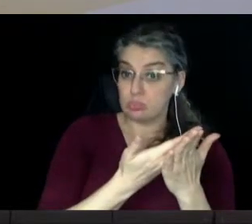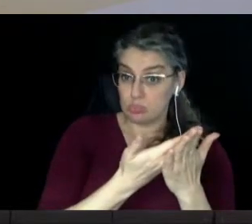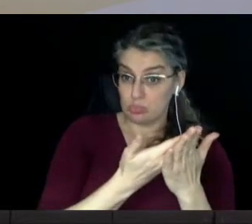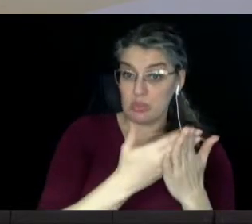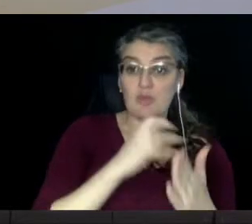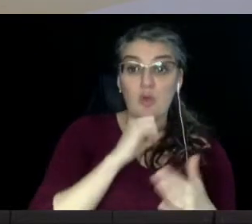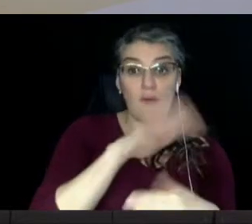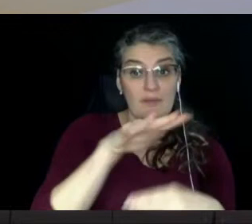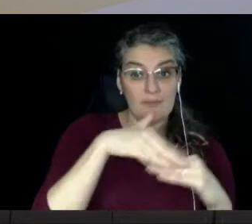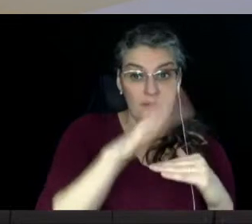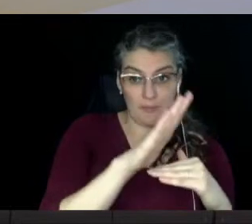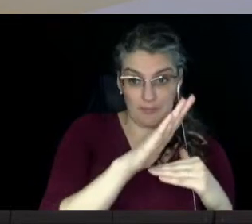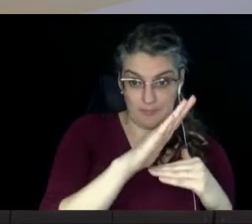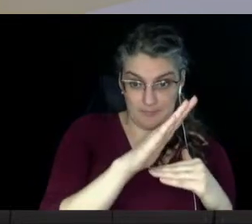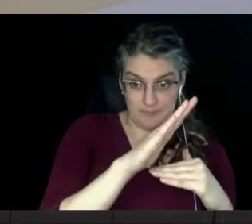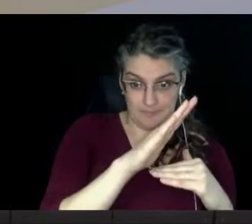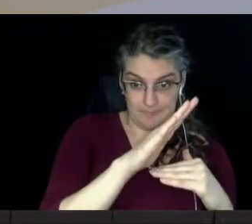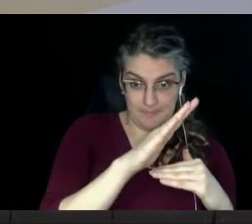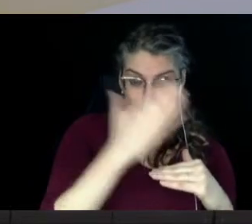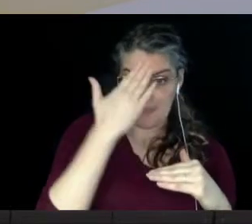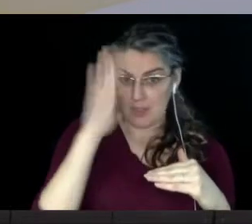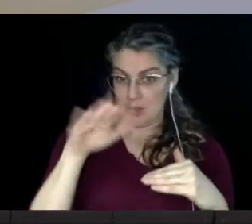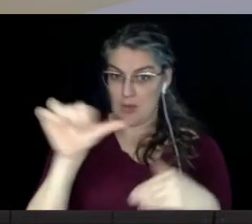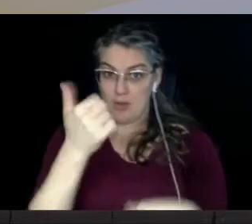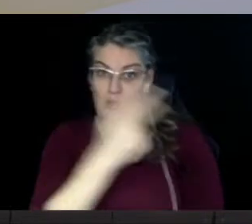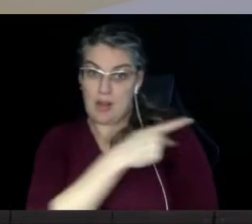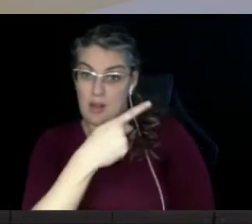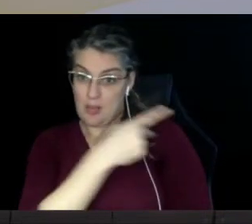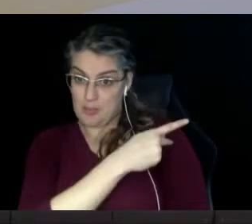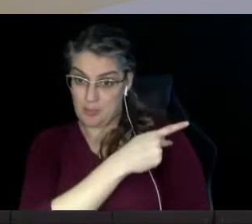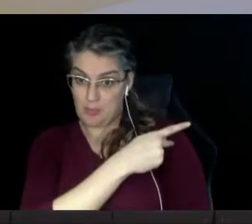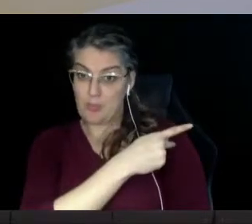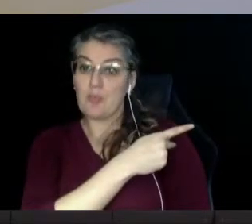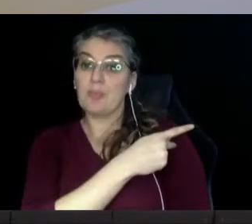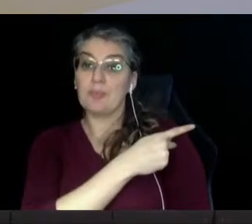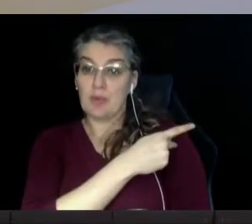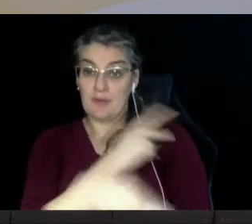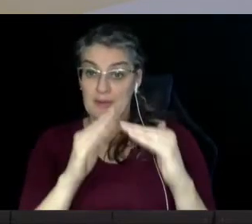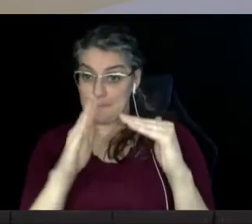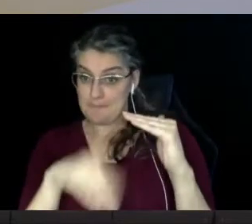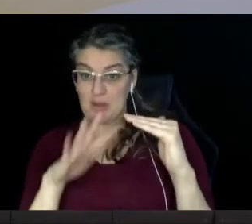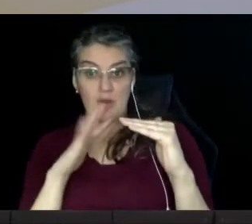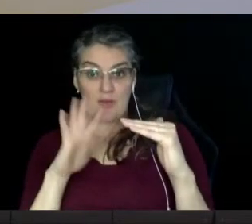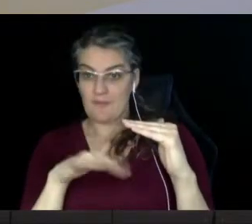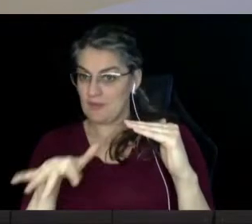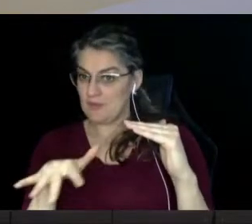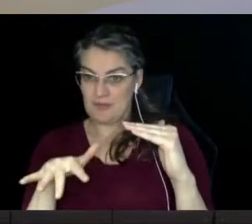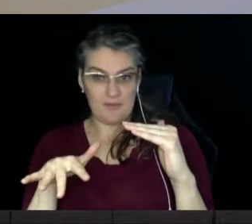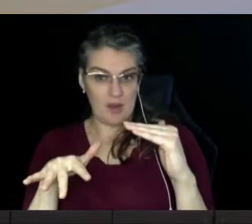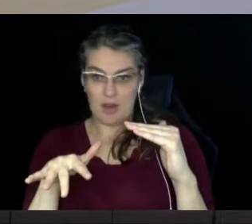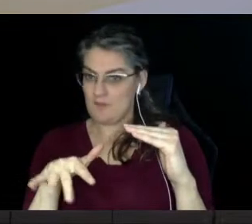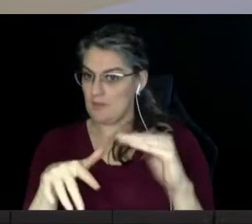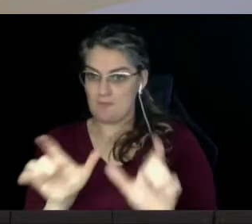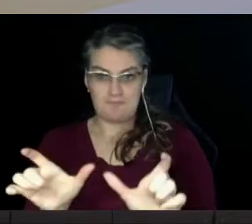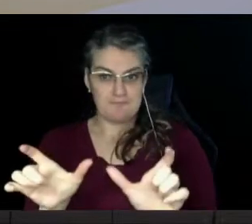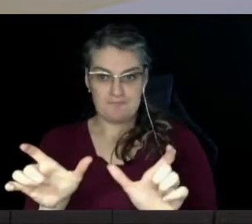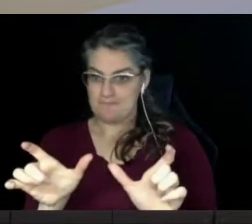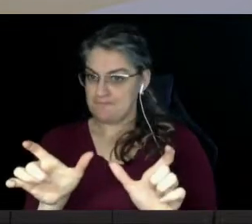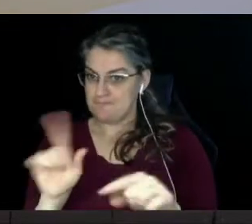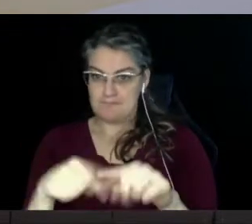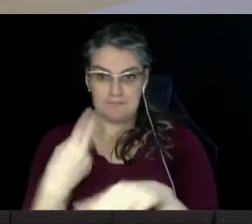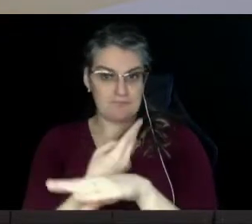and we know other provinces have sort of limited the use of AstraZeneca to 55 and older because